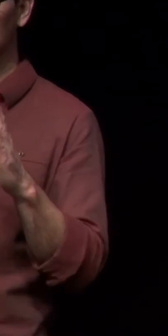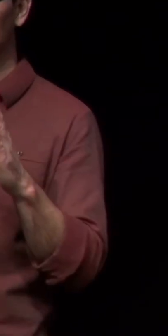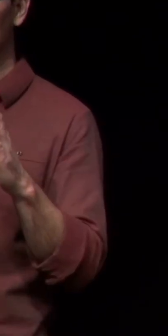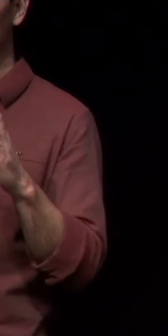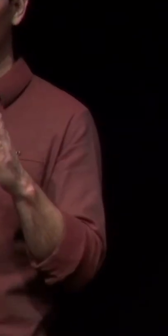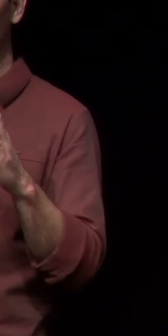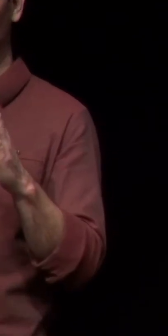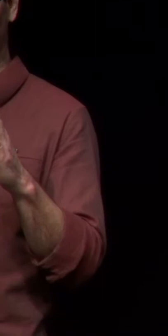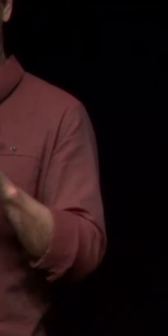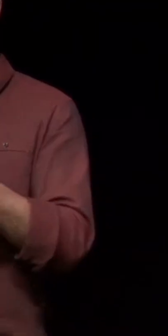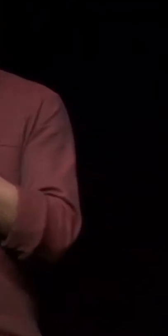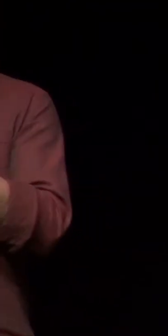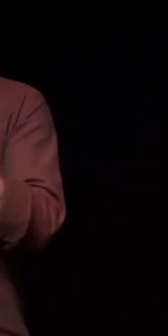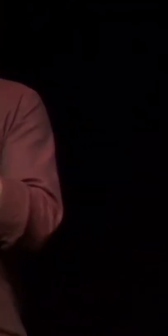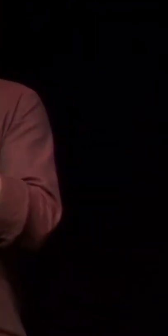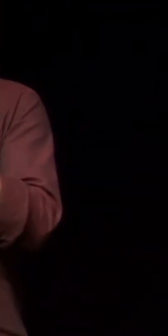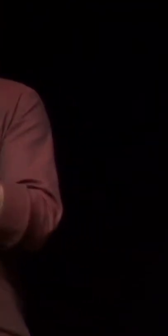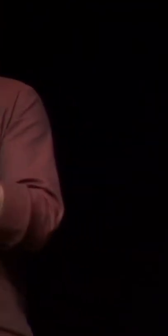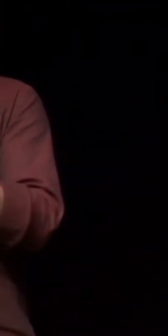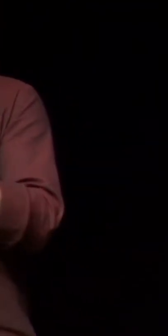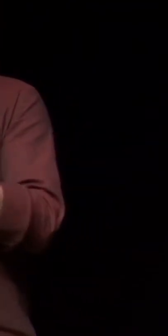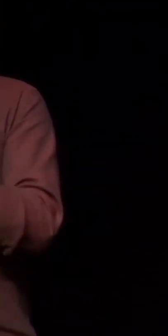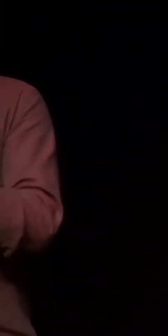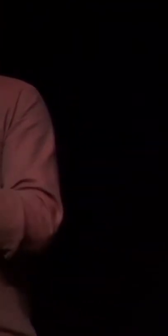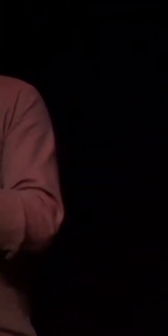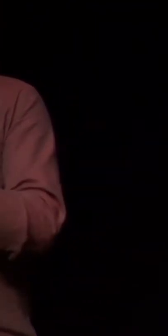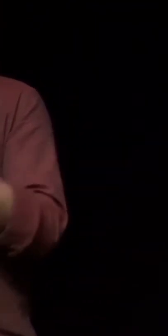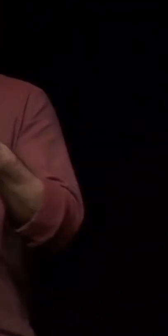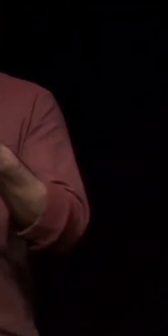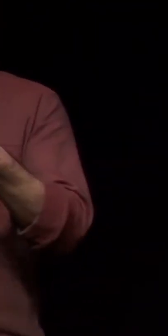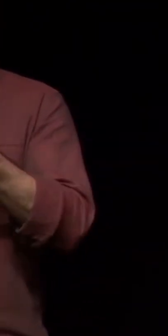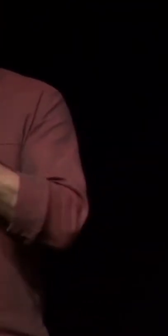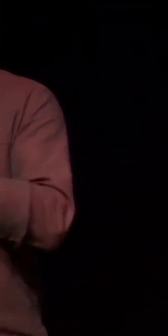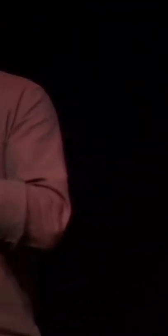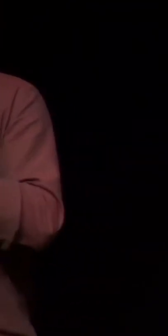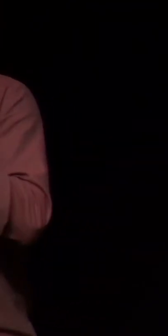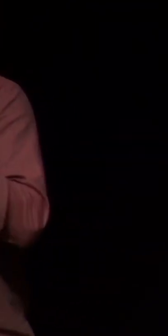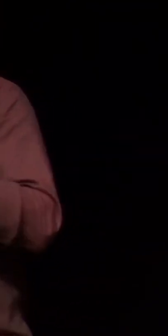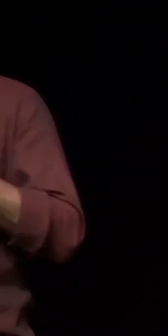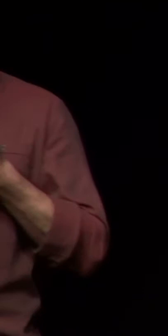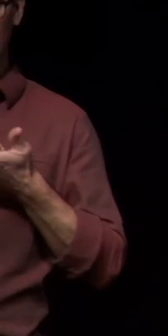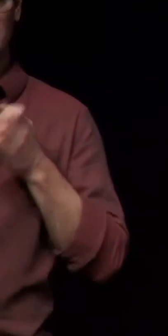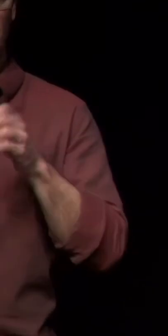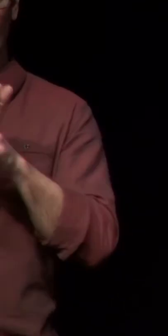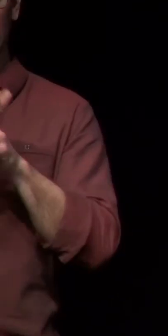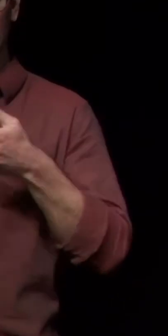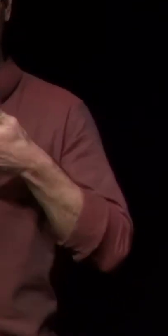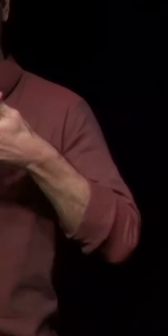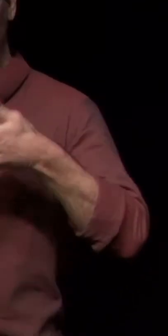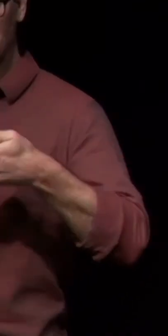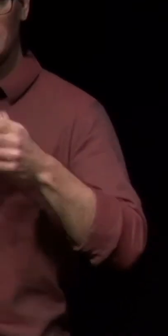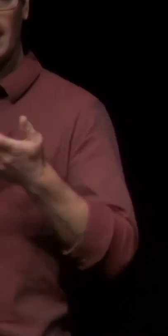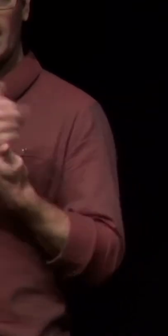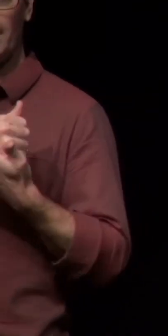it folds it in to other programming areas. It folds it into education. It folds it into employment. It folds it into